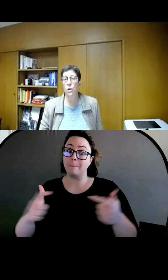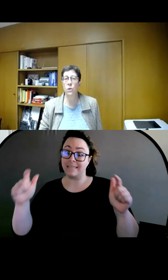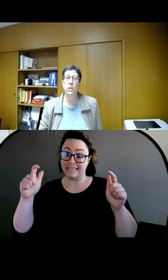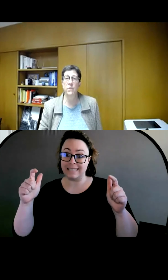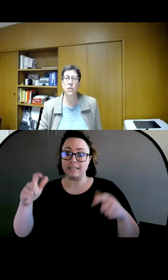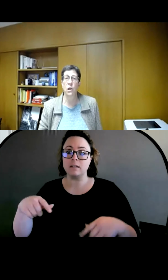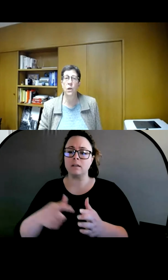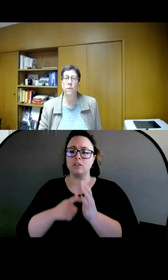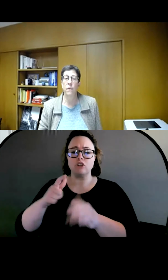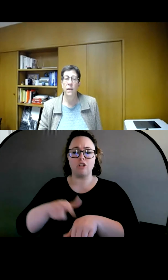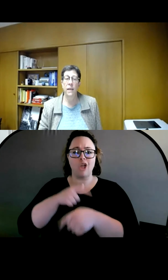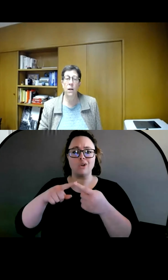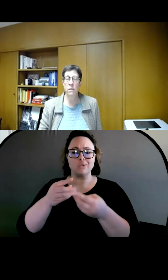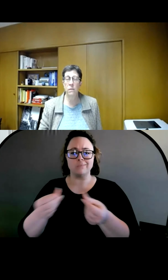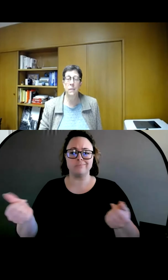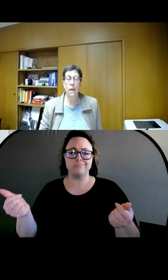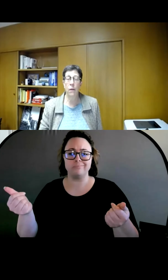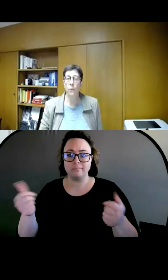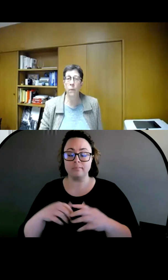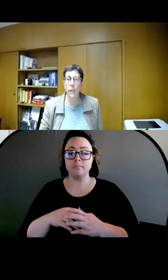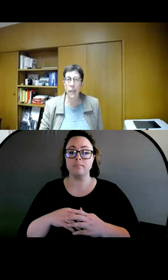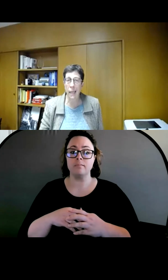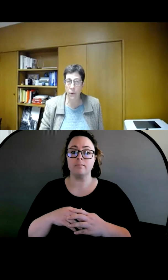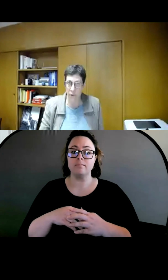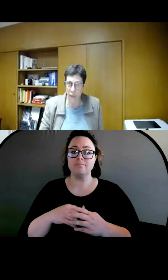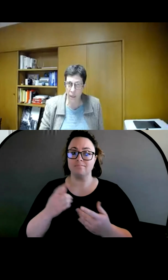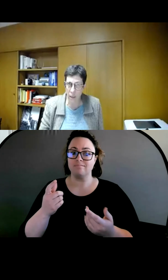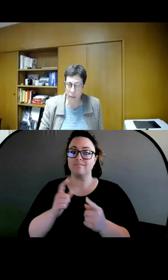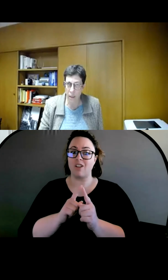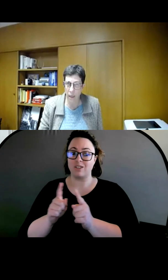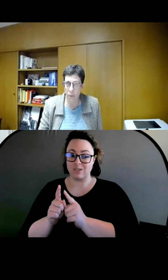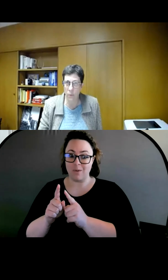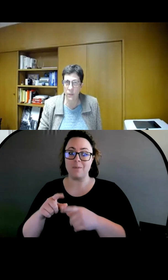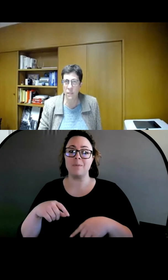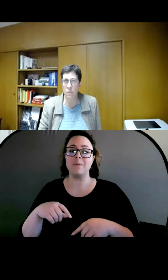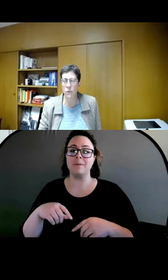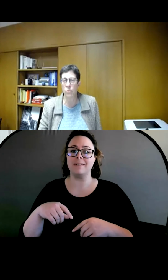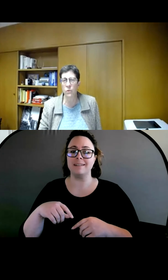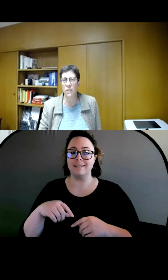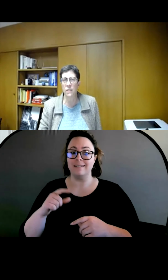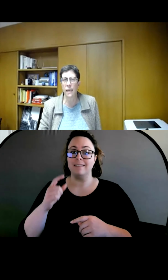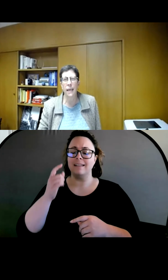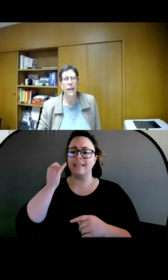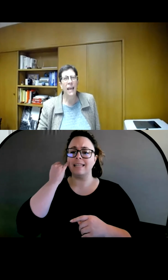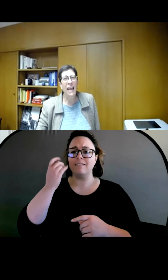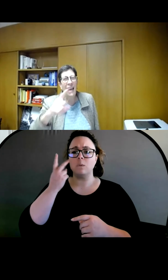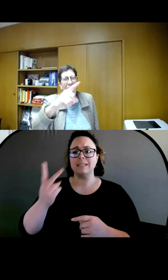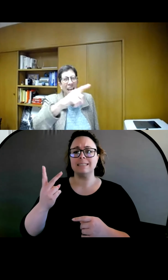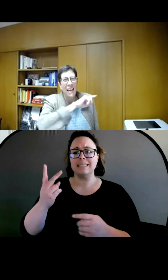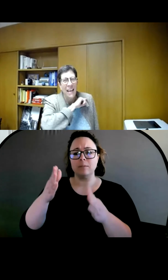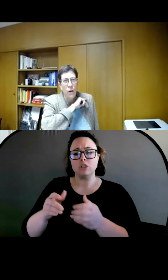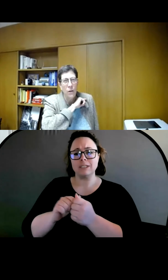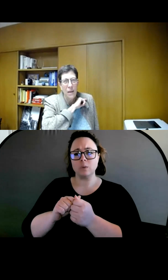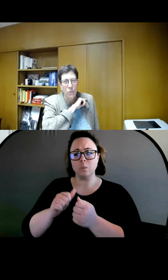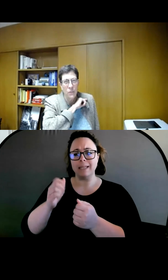took longer to resolve. It also turns out that we're really lousy when we see somebody with bruising to say,